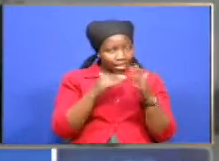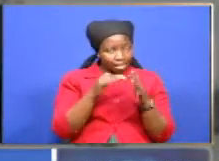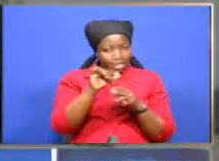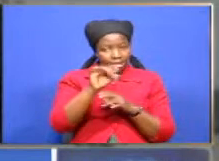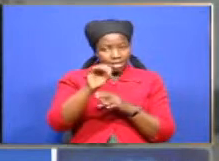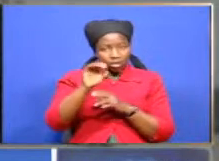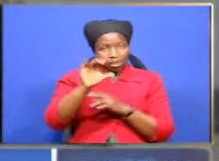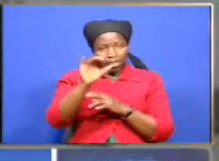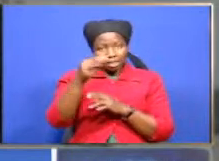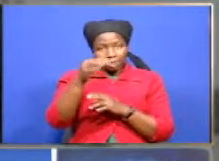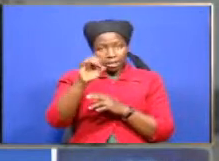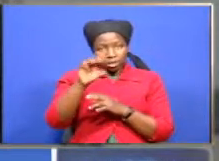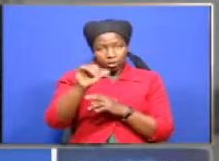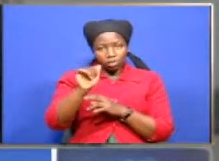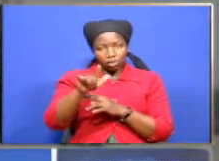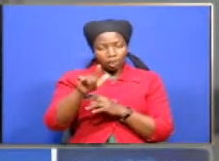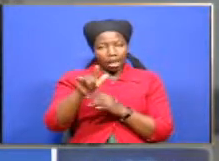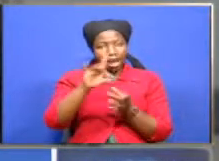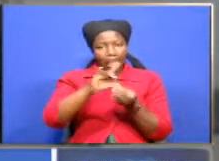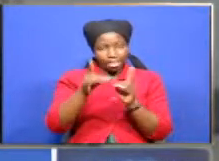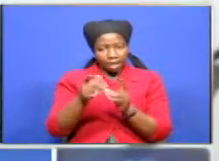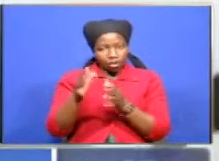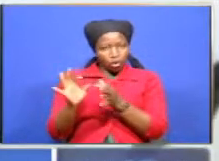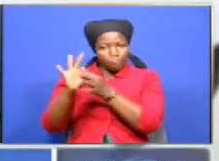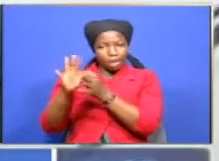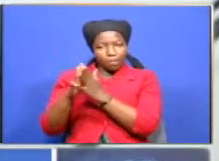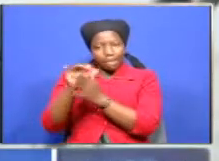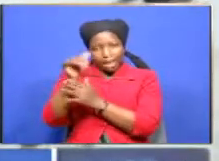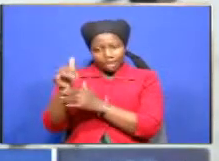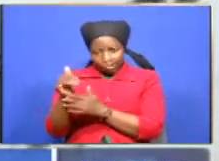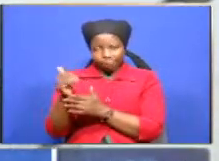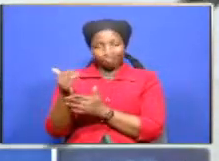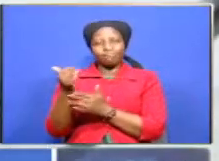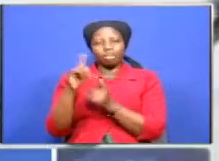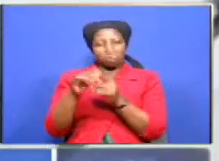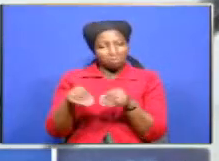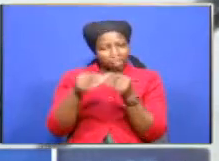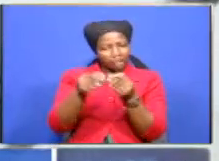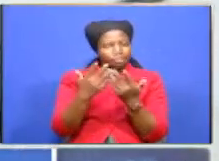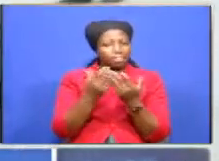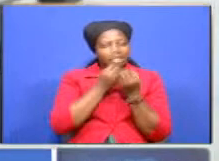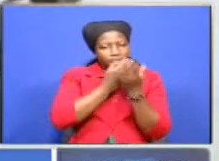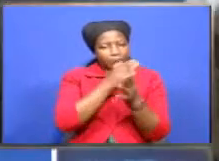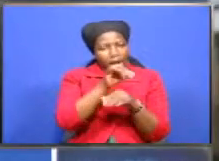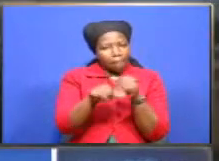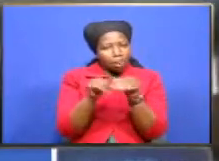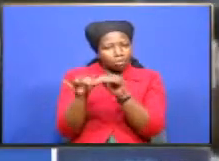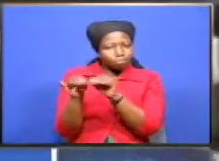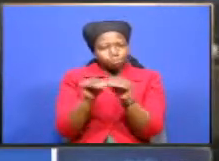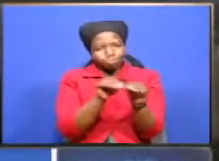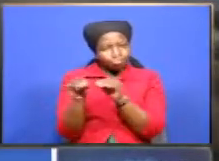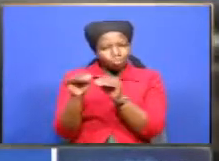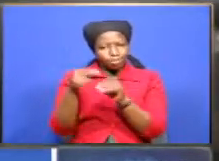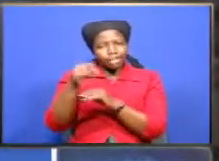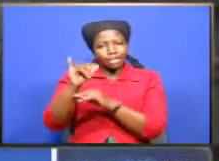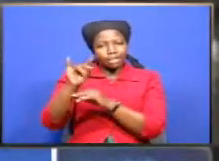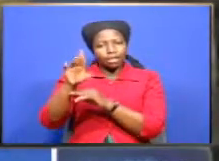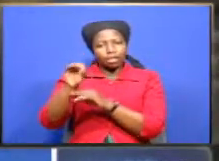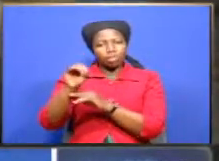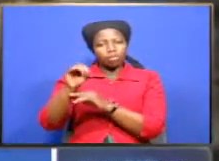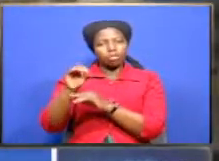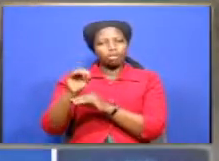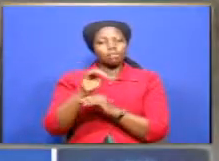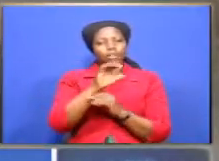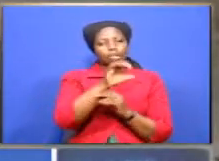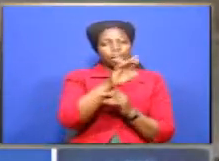data is combined with geophysical and geological datasets to provide insight into migrated hydrocarbons, their type and